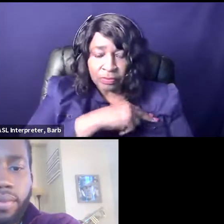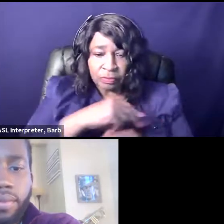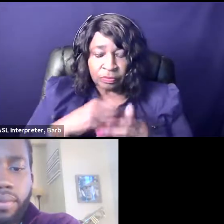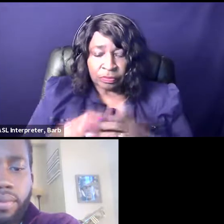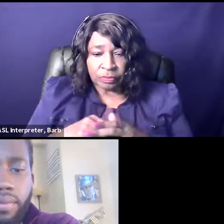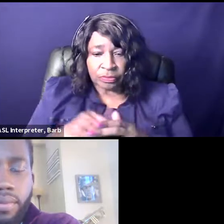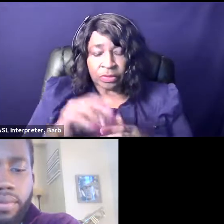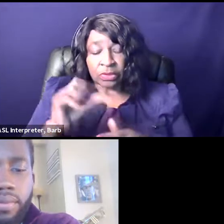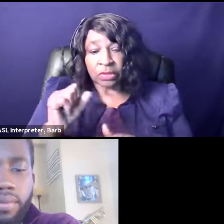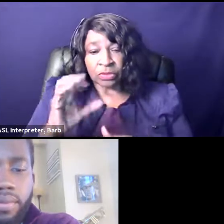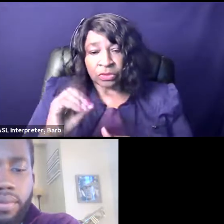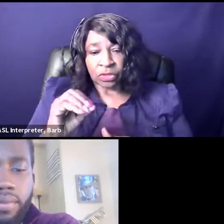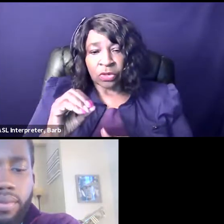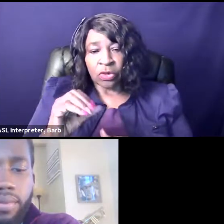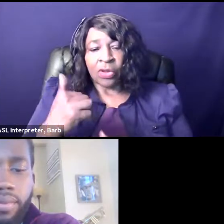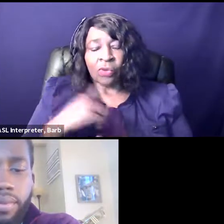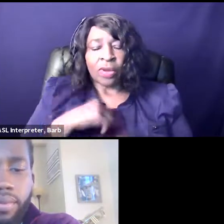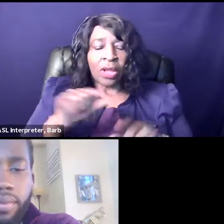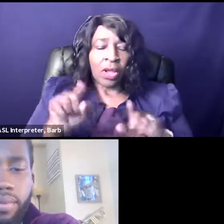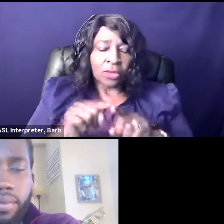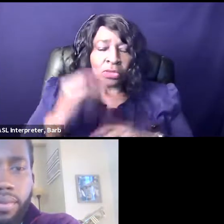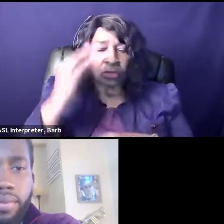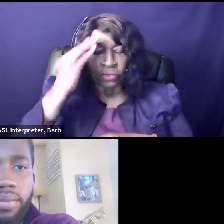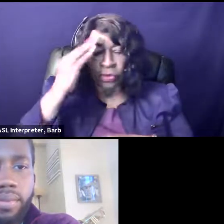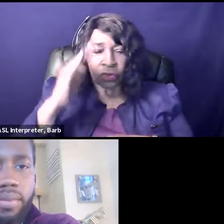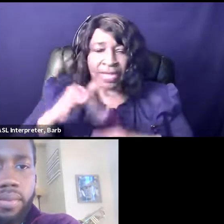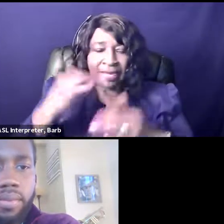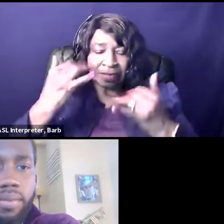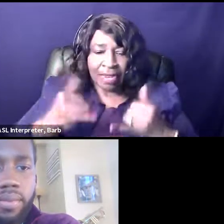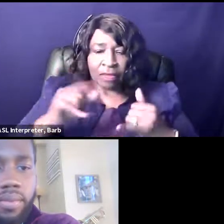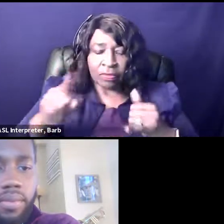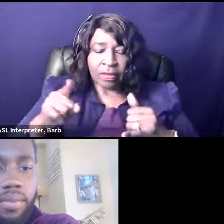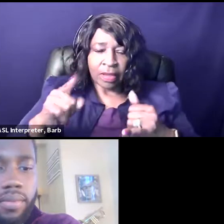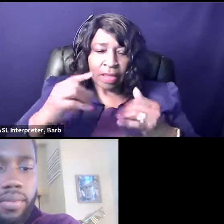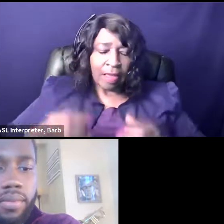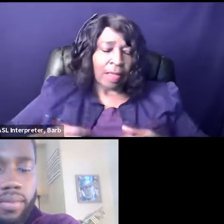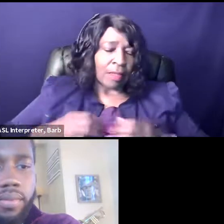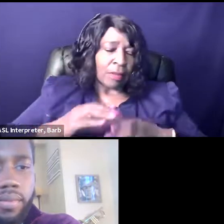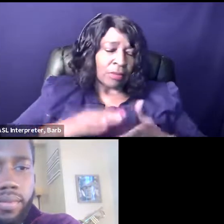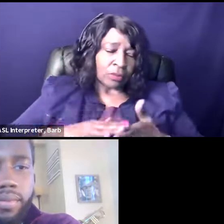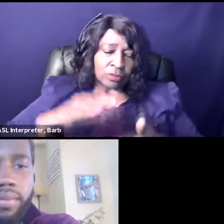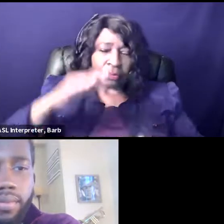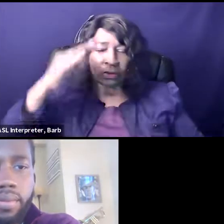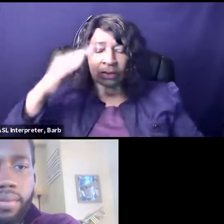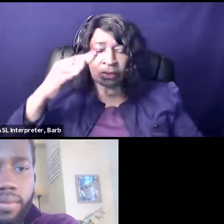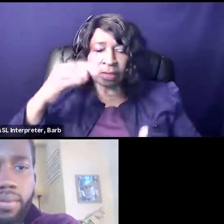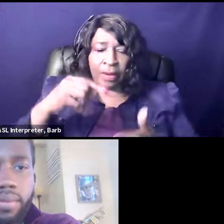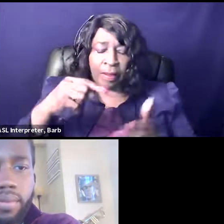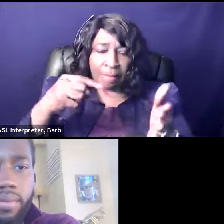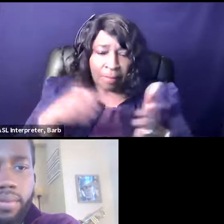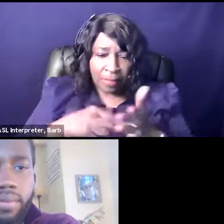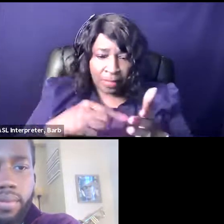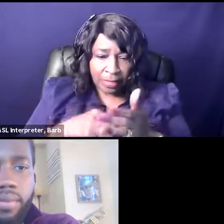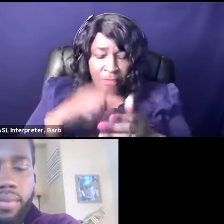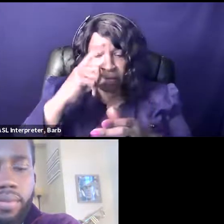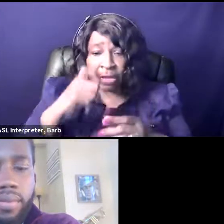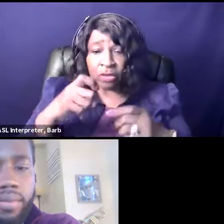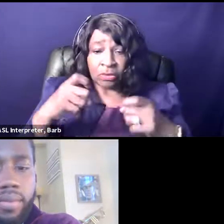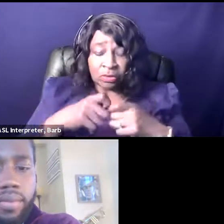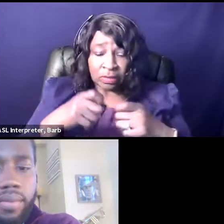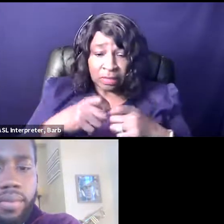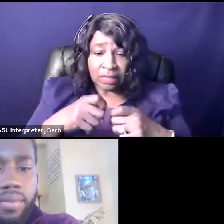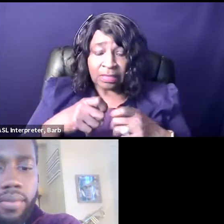And so we also know that now there are like massive bills because the utilities and the way Texas